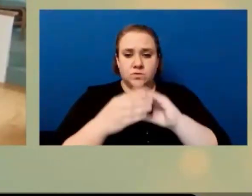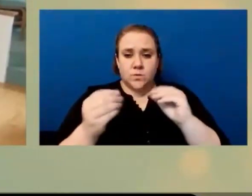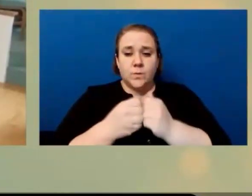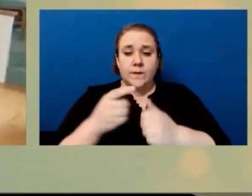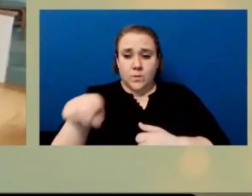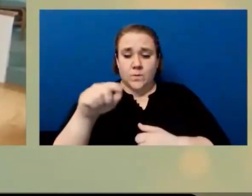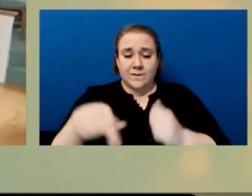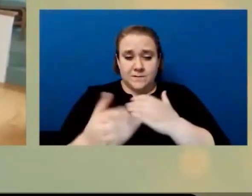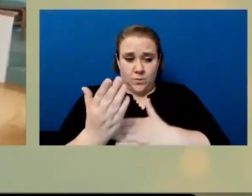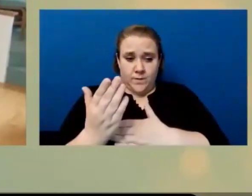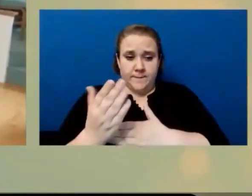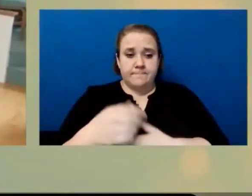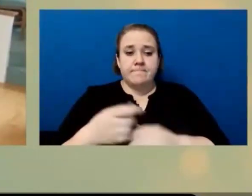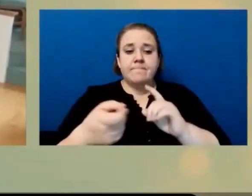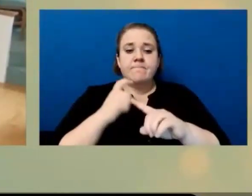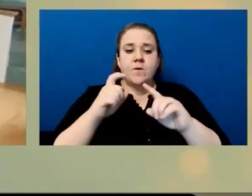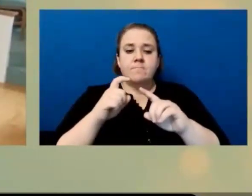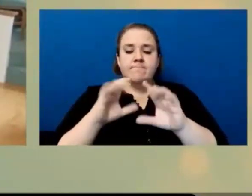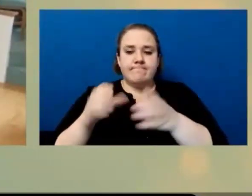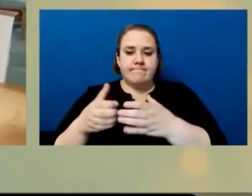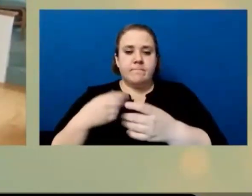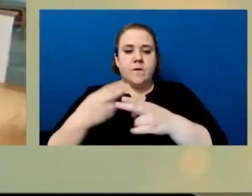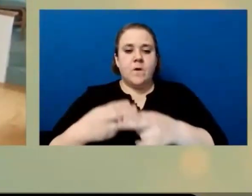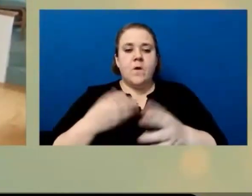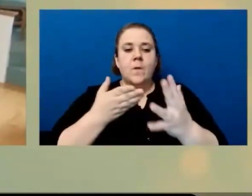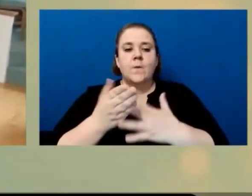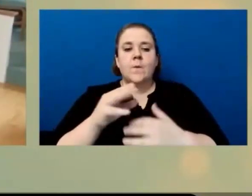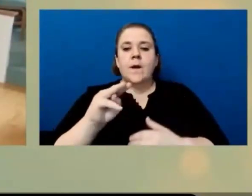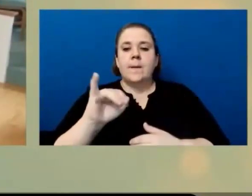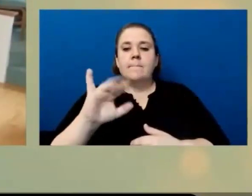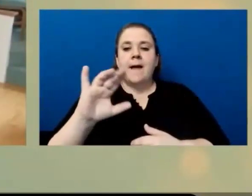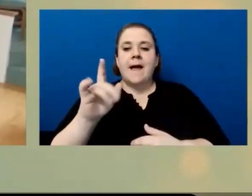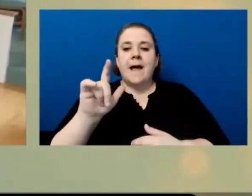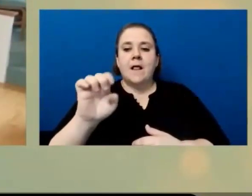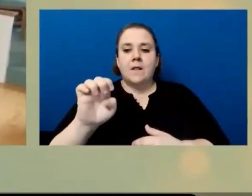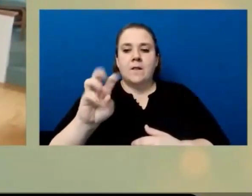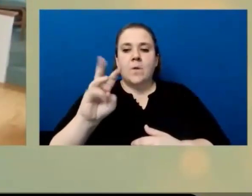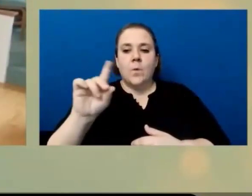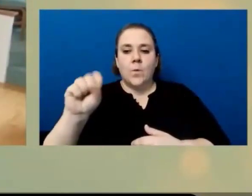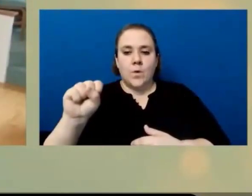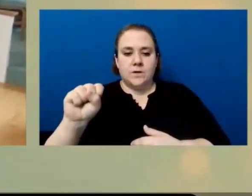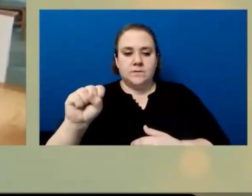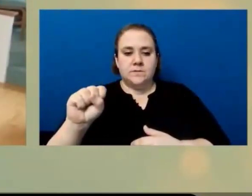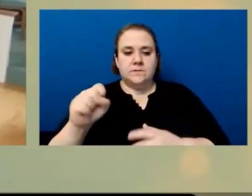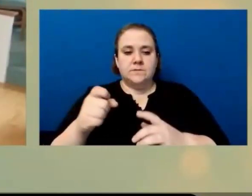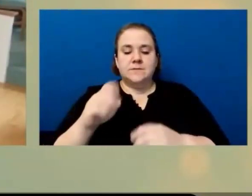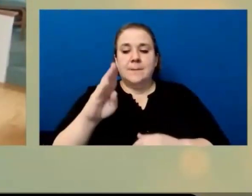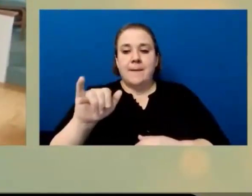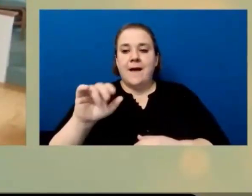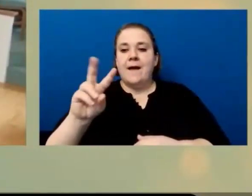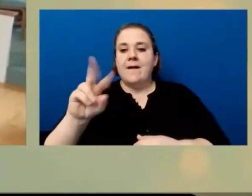you this morning from a collection called Through the Mickle Woods by Veliska Gregory.